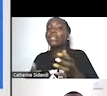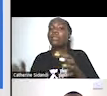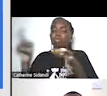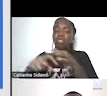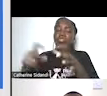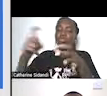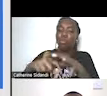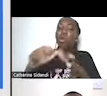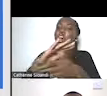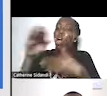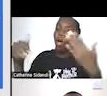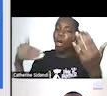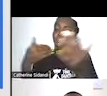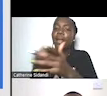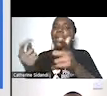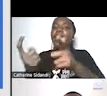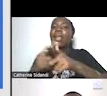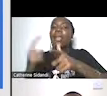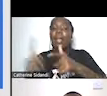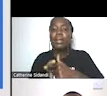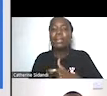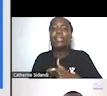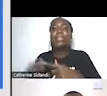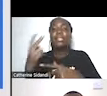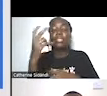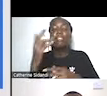to predict the future of how it looks like.